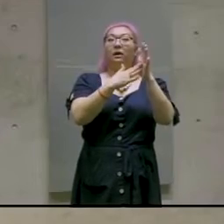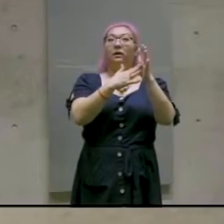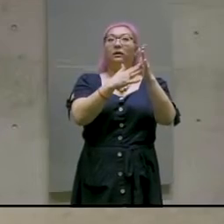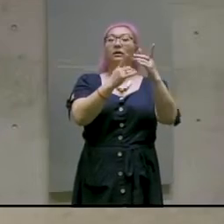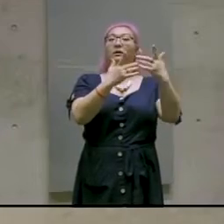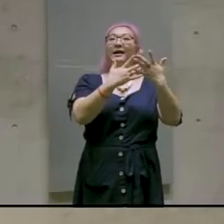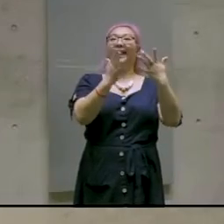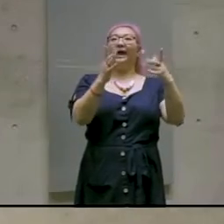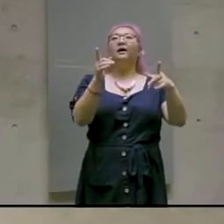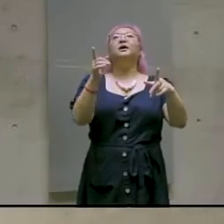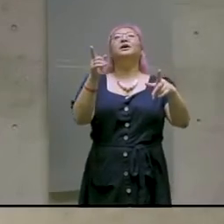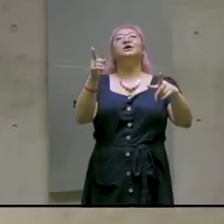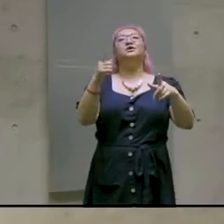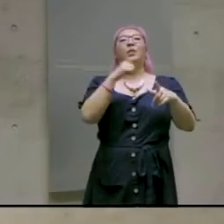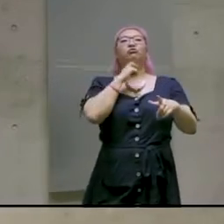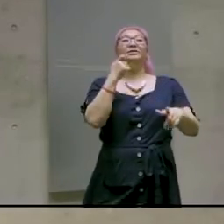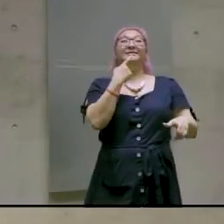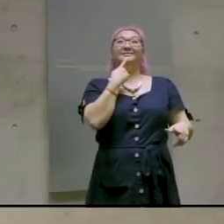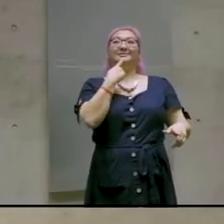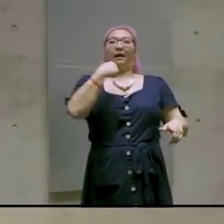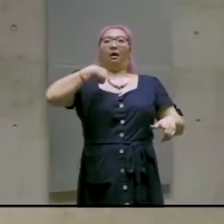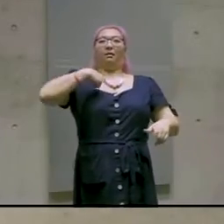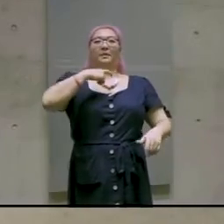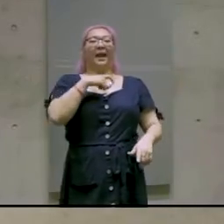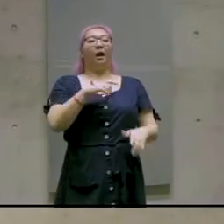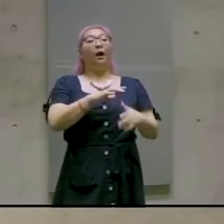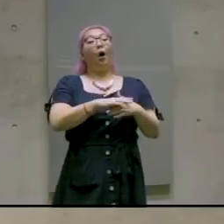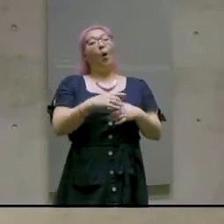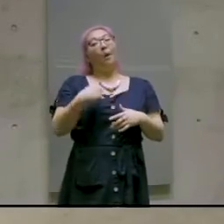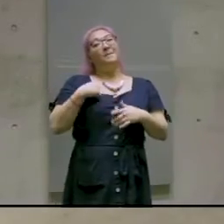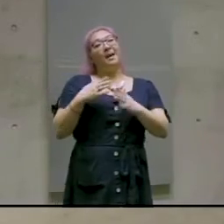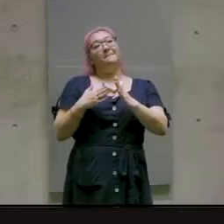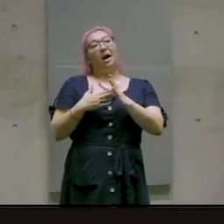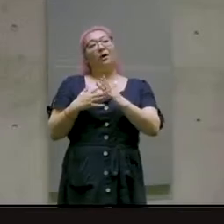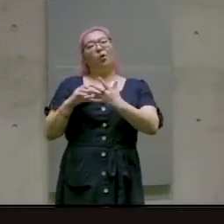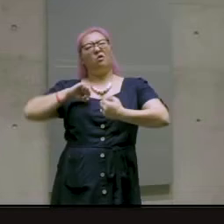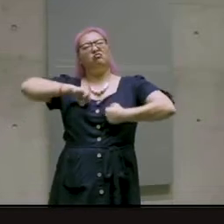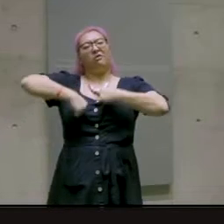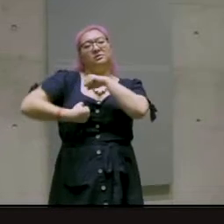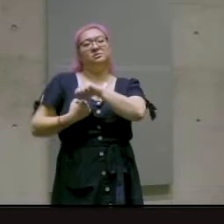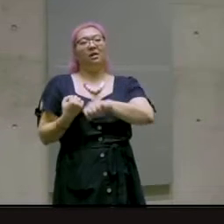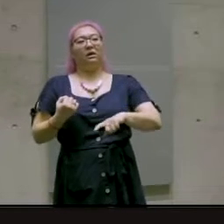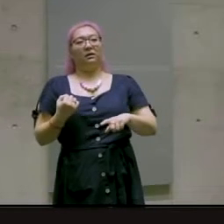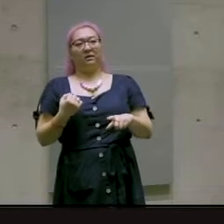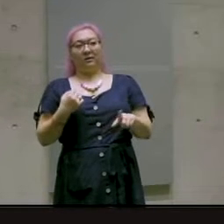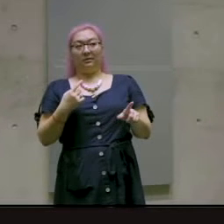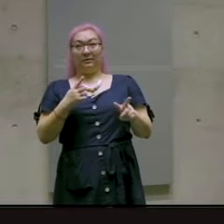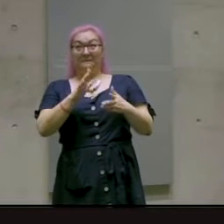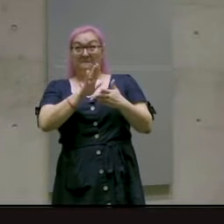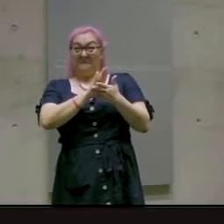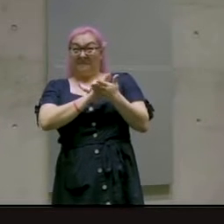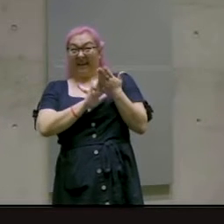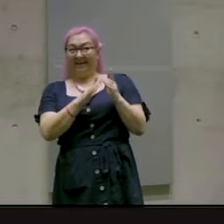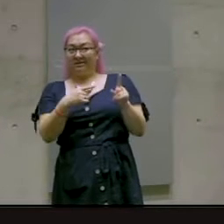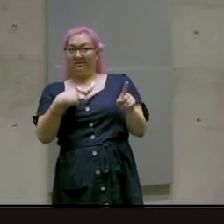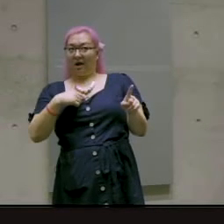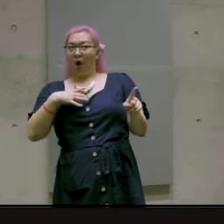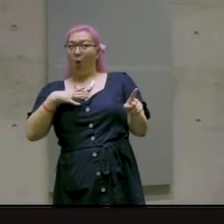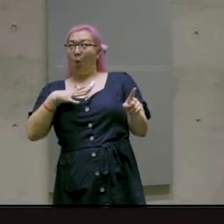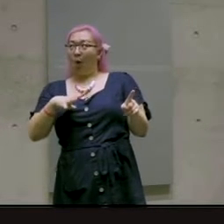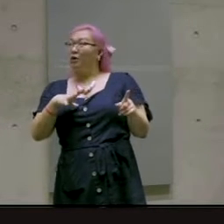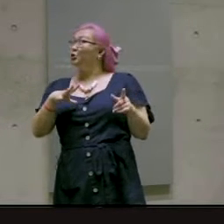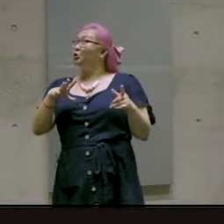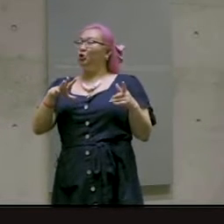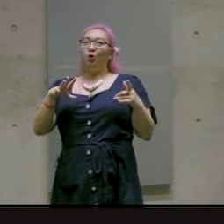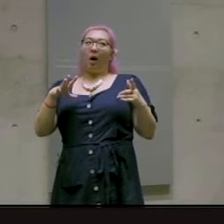the subtext is what the subtext is. But when he introduces it to the player as, "I would also like to wrestle with you," he appears like so.